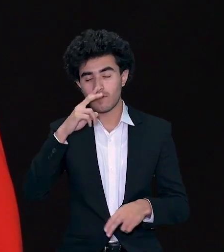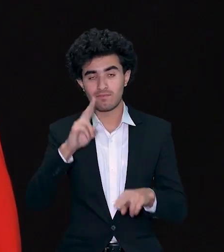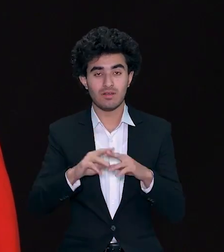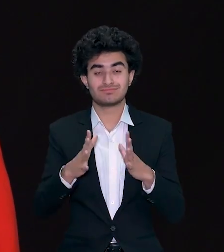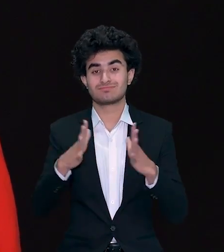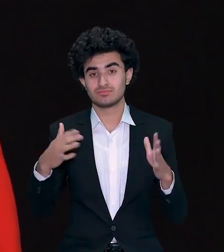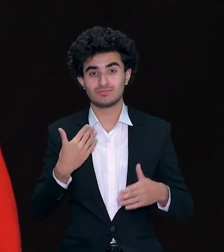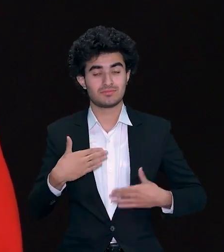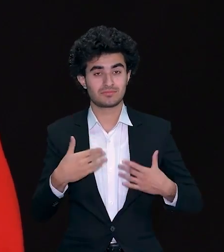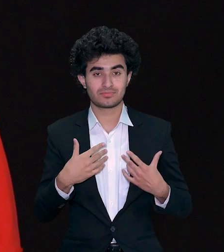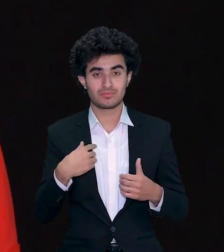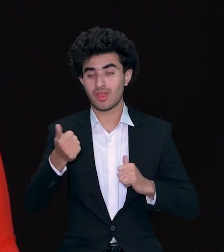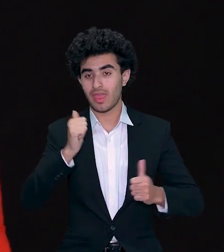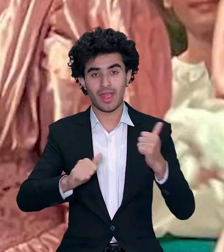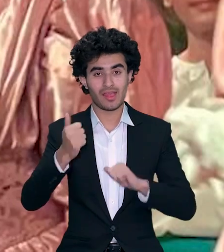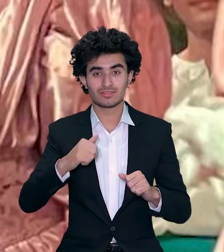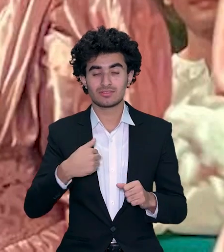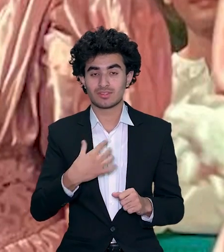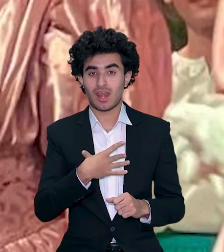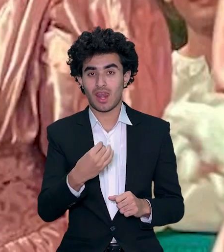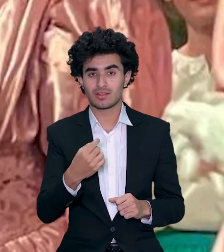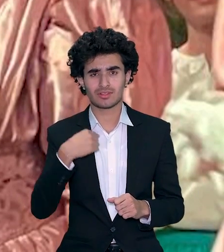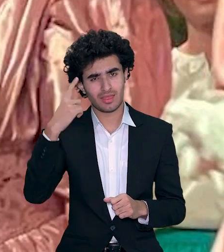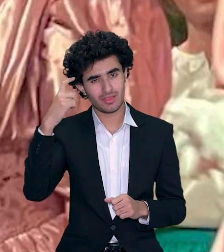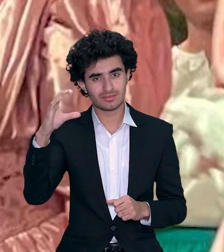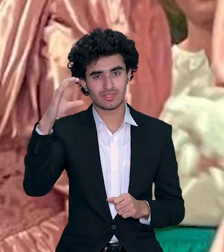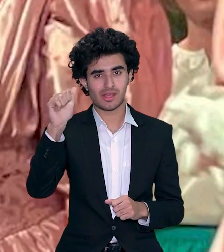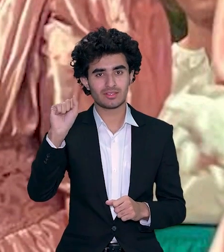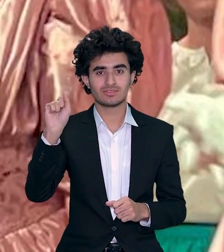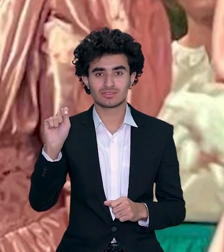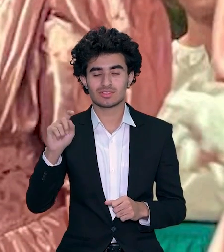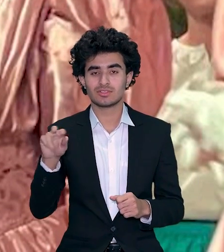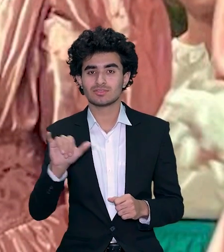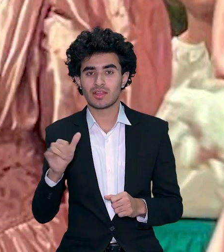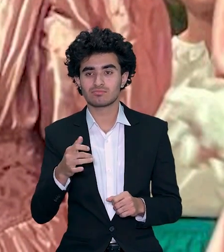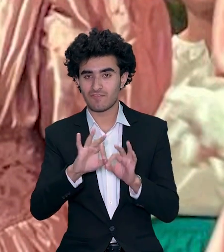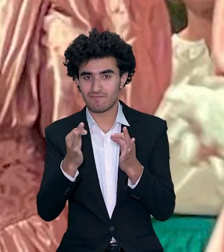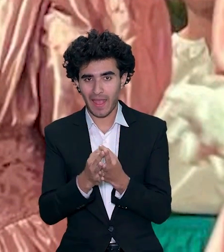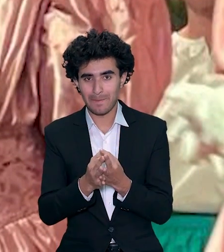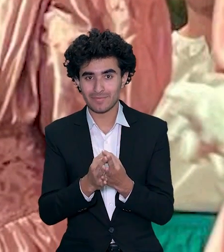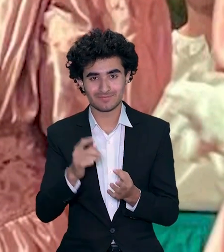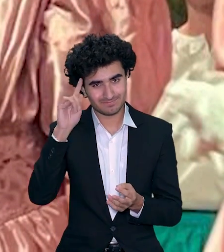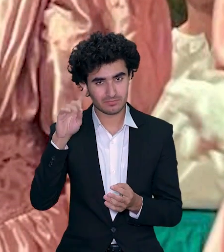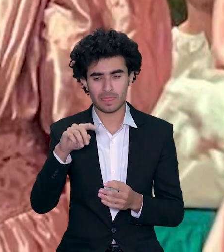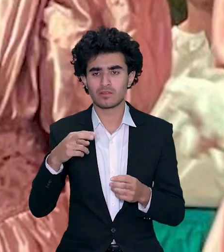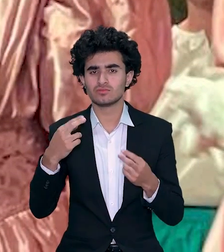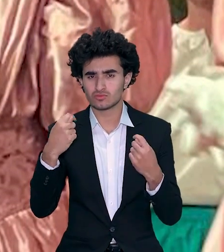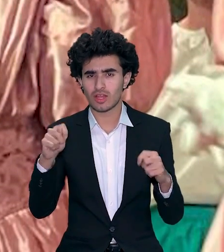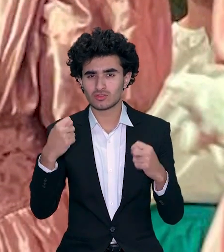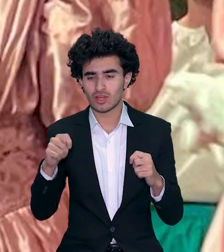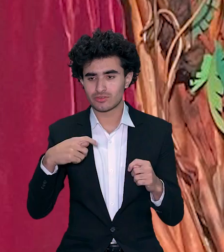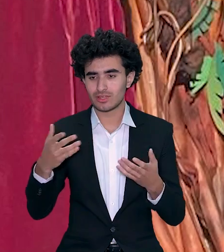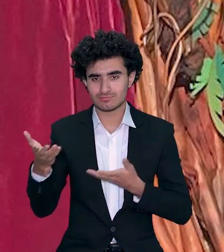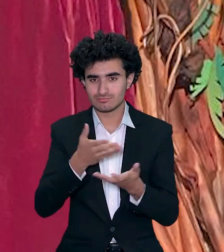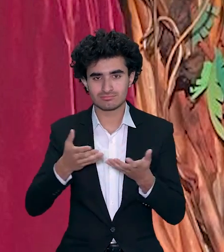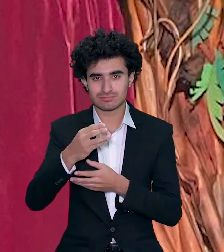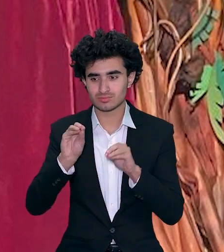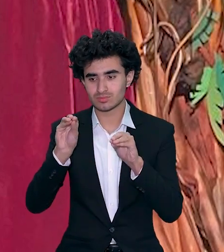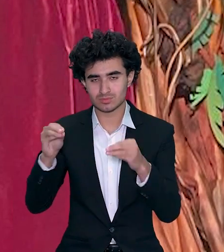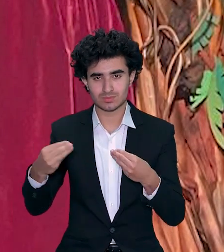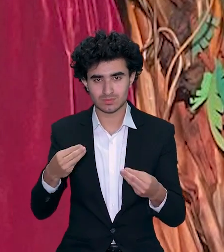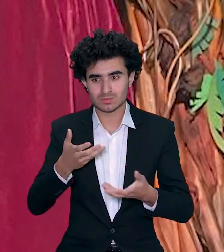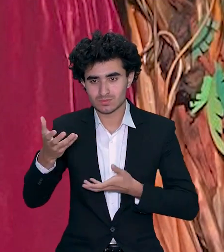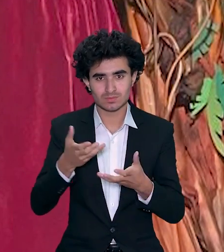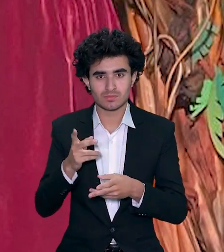And I kind of like to think a cast is like a family. You all rehearse and you play together, and